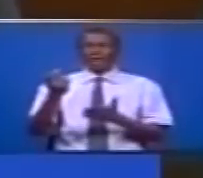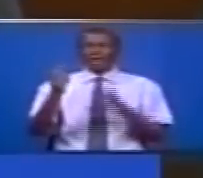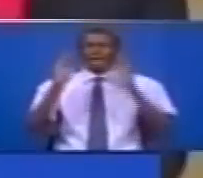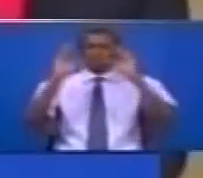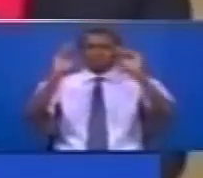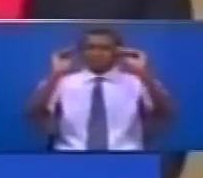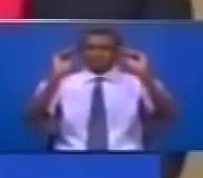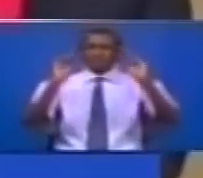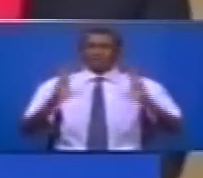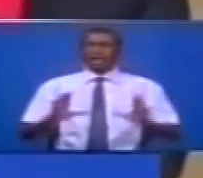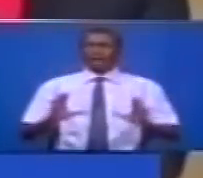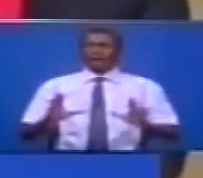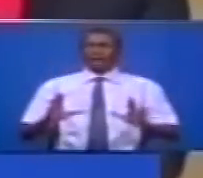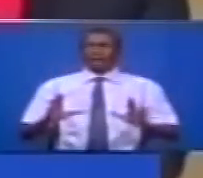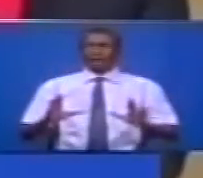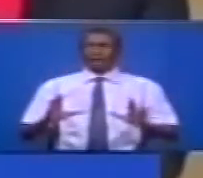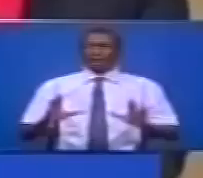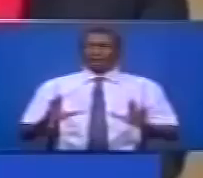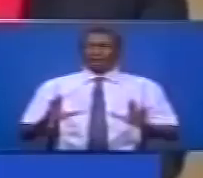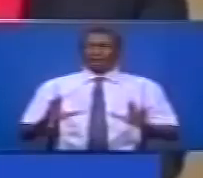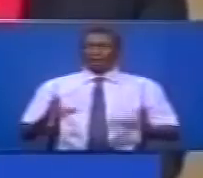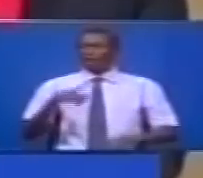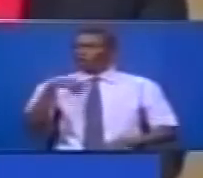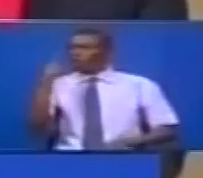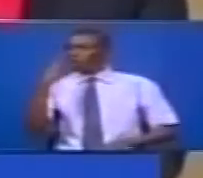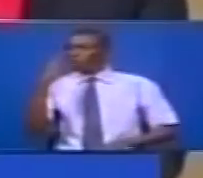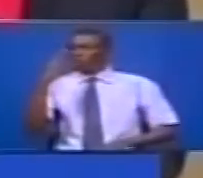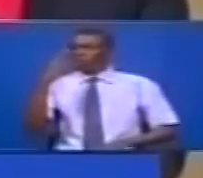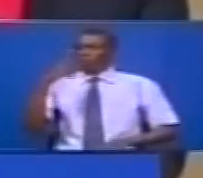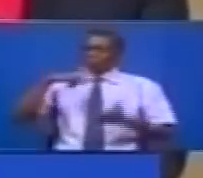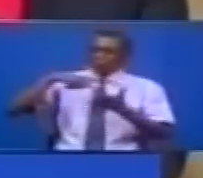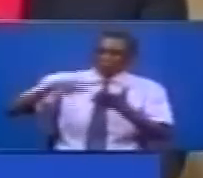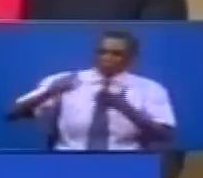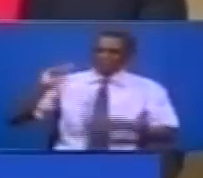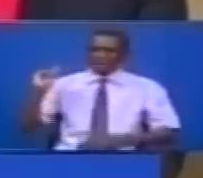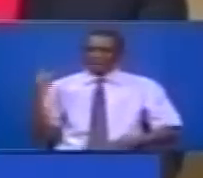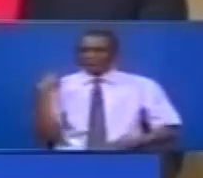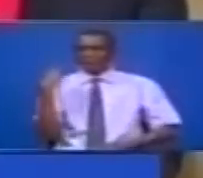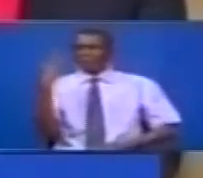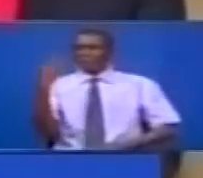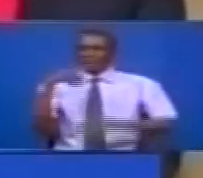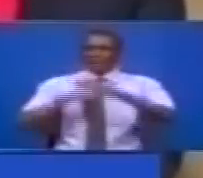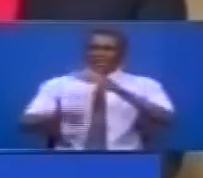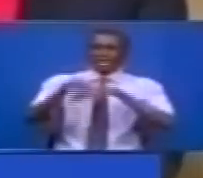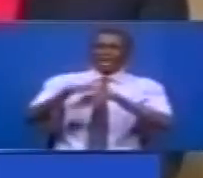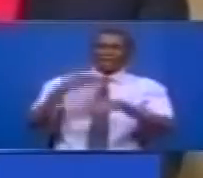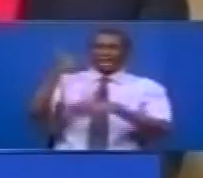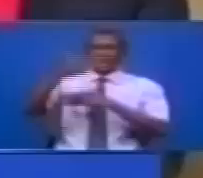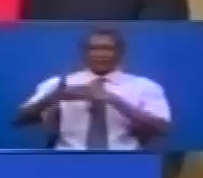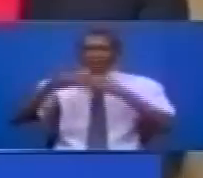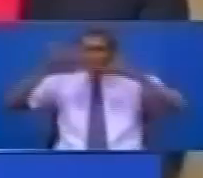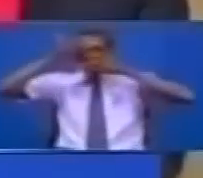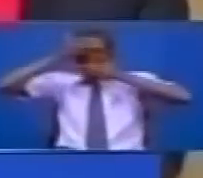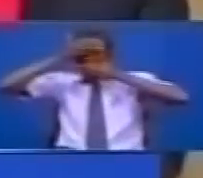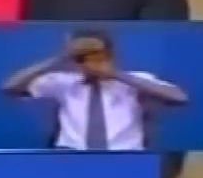Kenya's teachers are the third highest paid on the continent, after Morocco